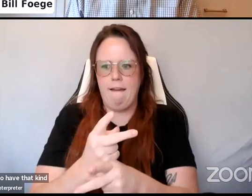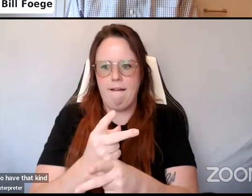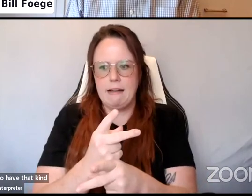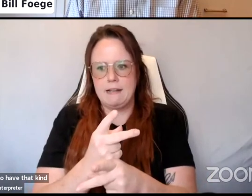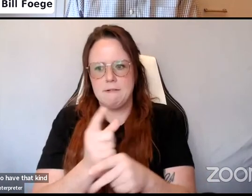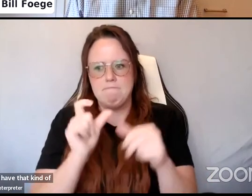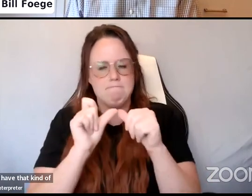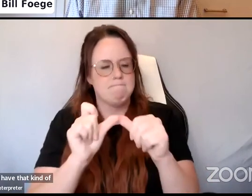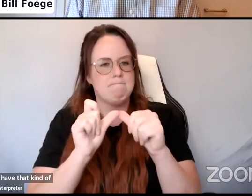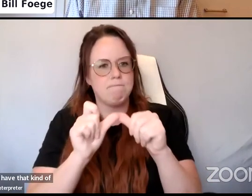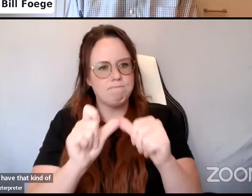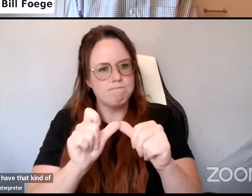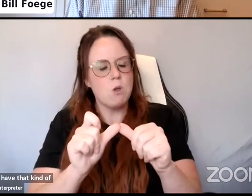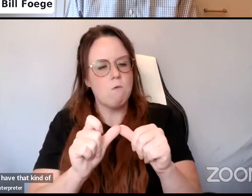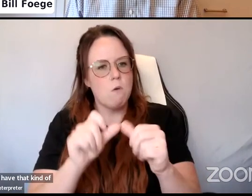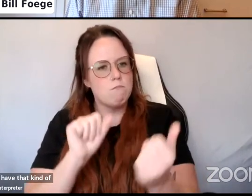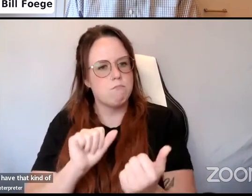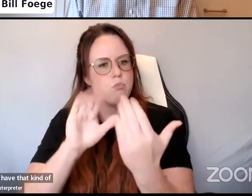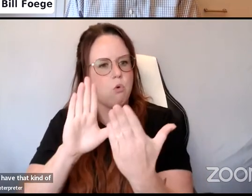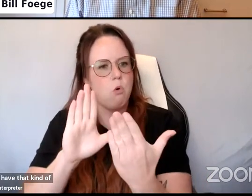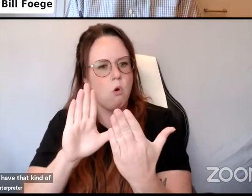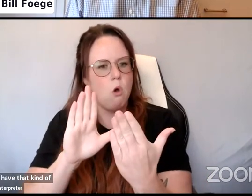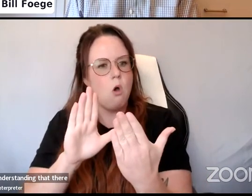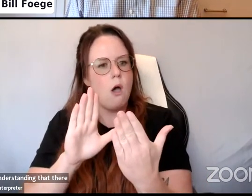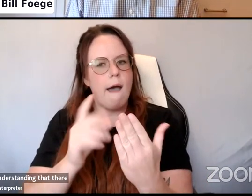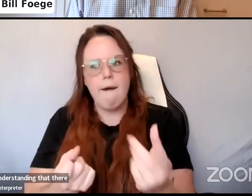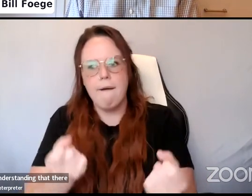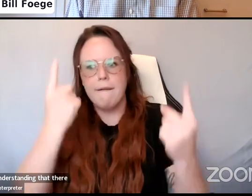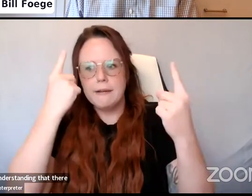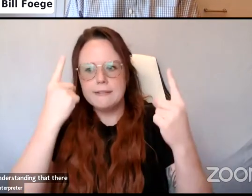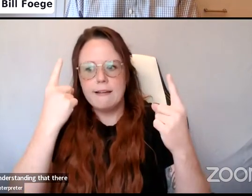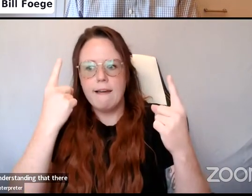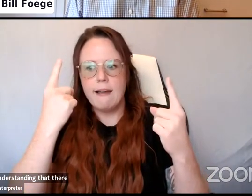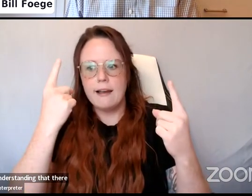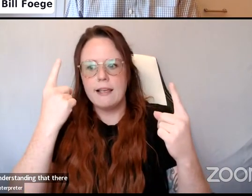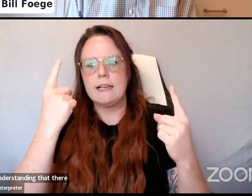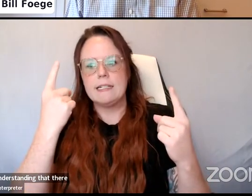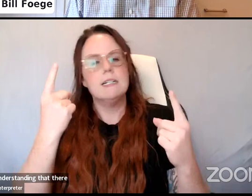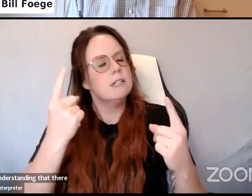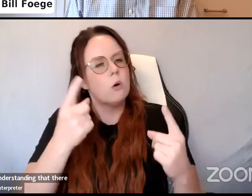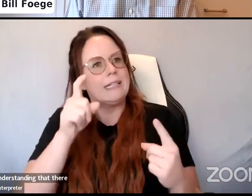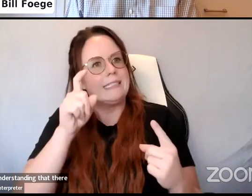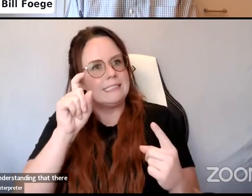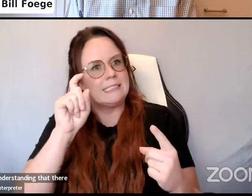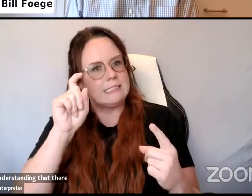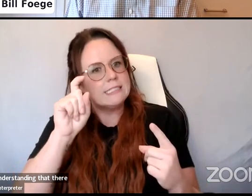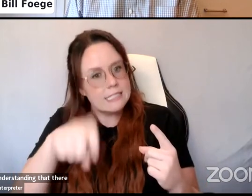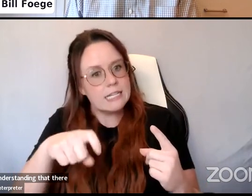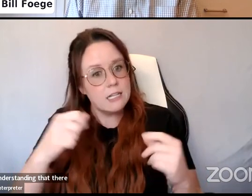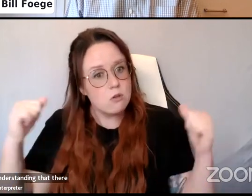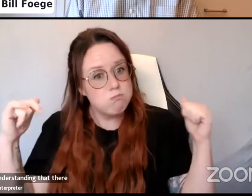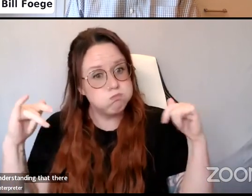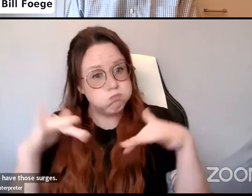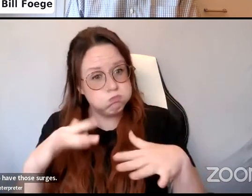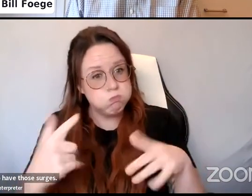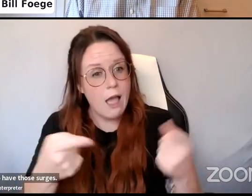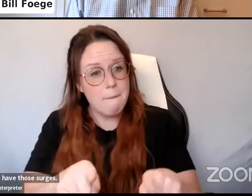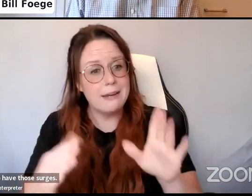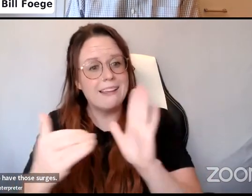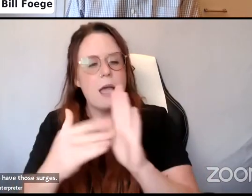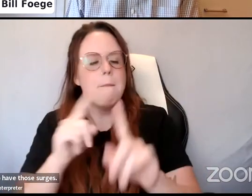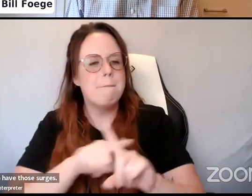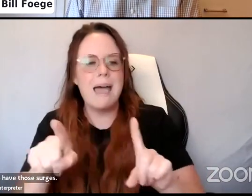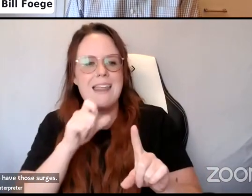sustainable approach understanding that there will be times when we have to have those surges but not letting